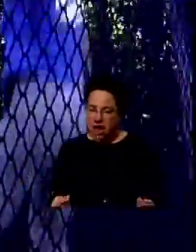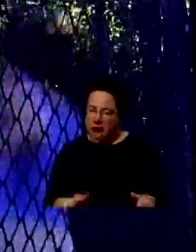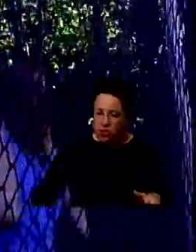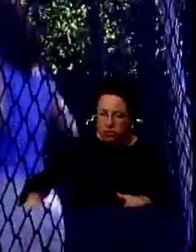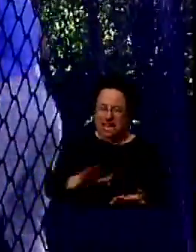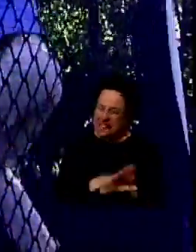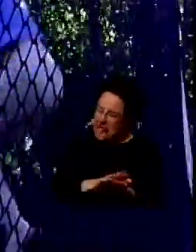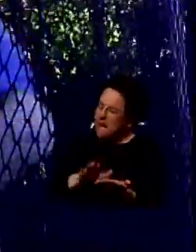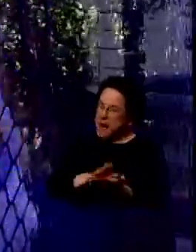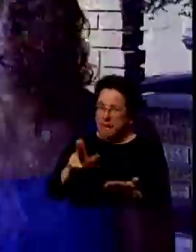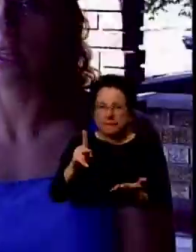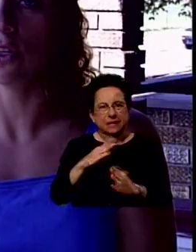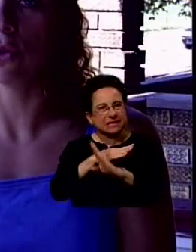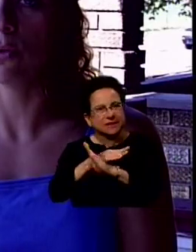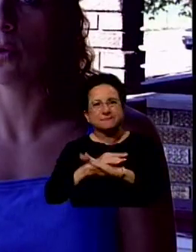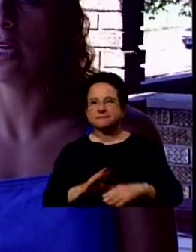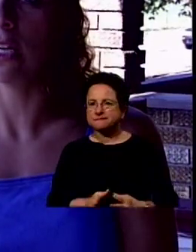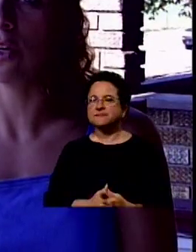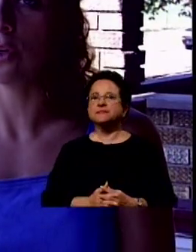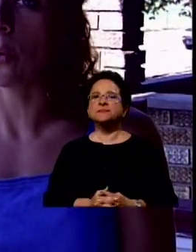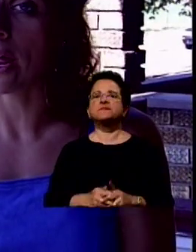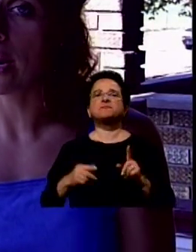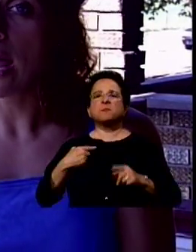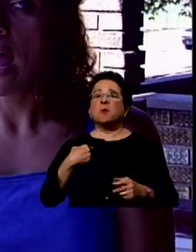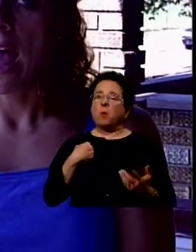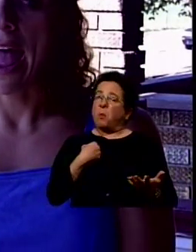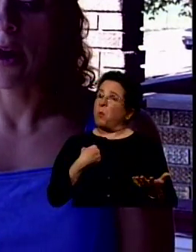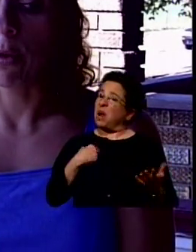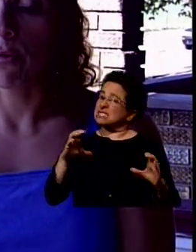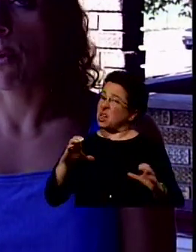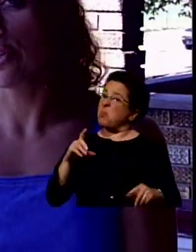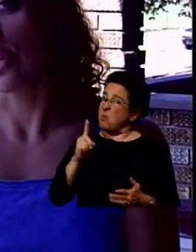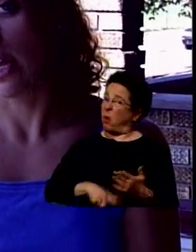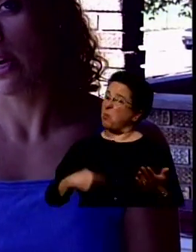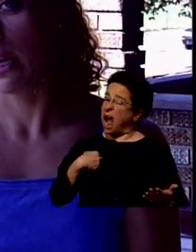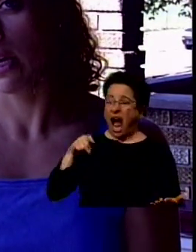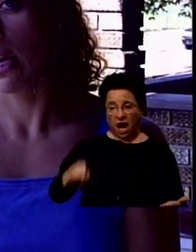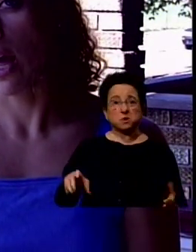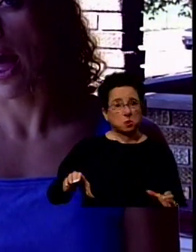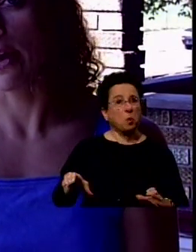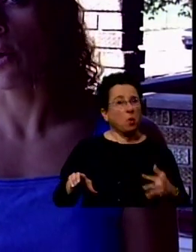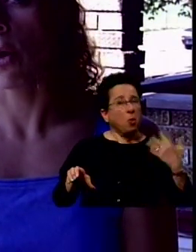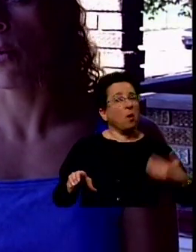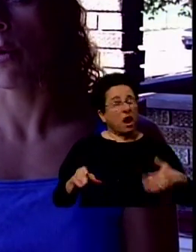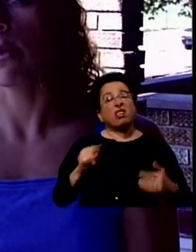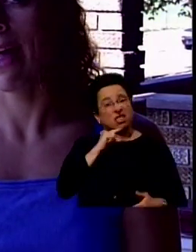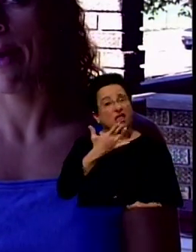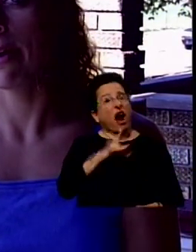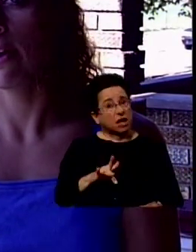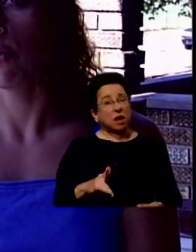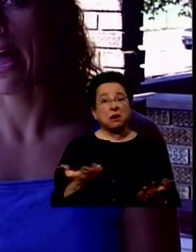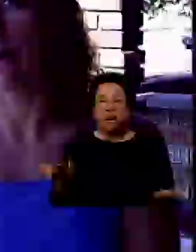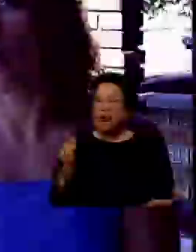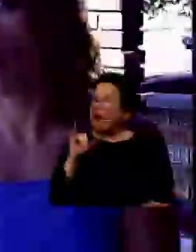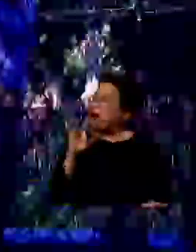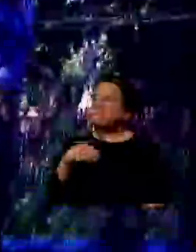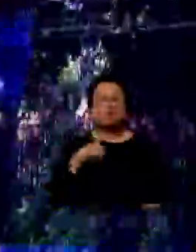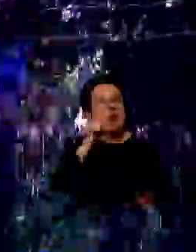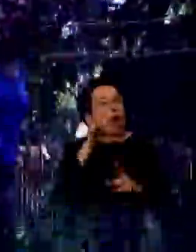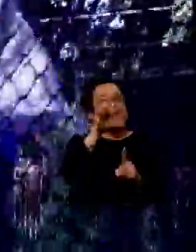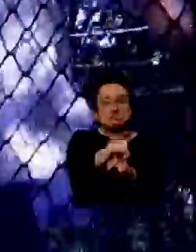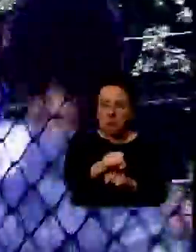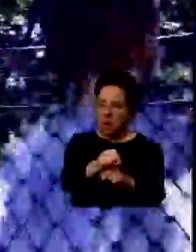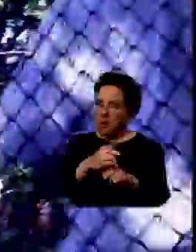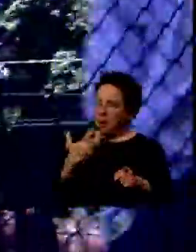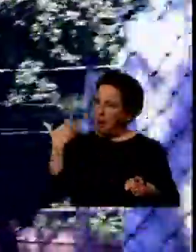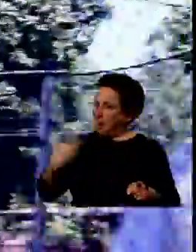We did what we needed to do when we needed to do it, and we were fortunate. I don't know what would have happened if we hadn't caught it.